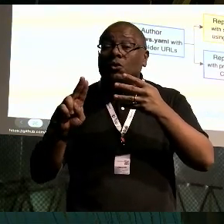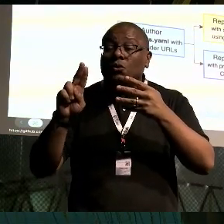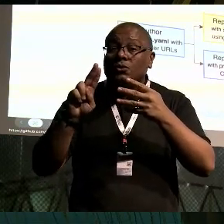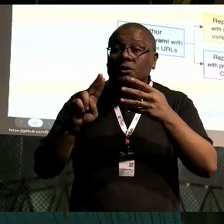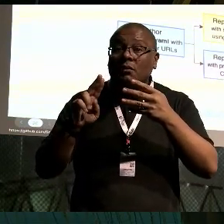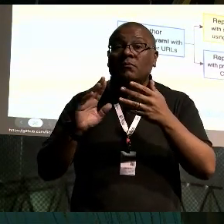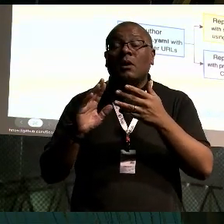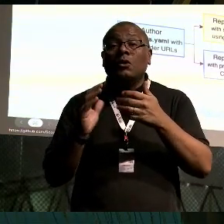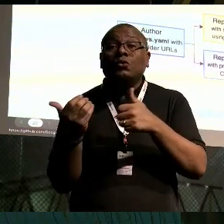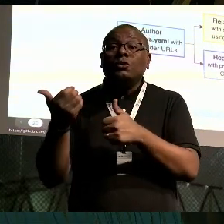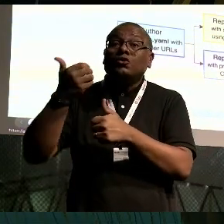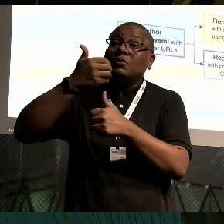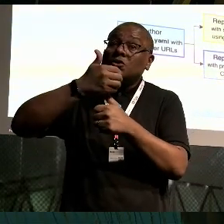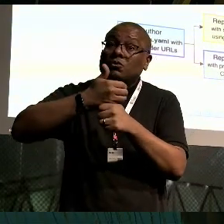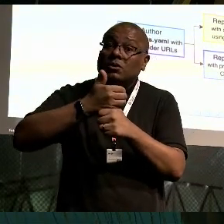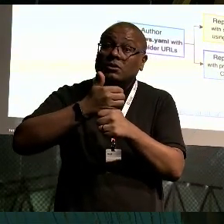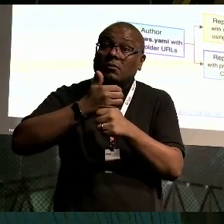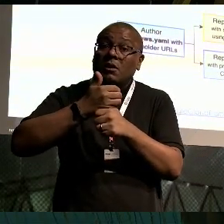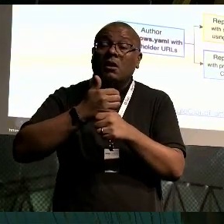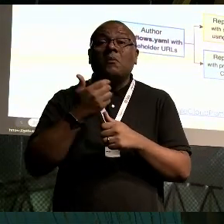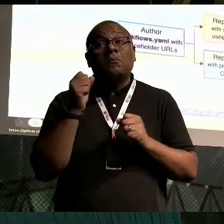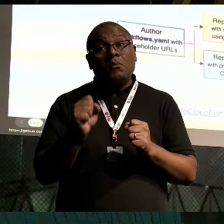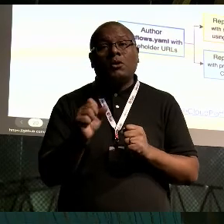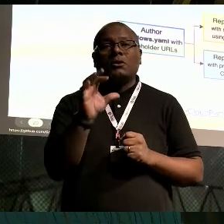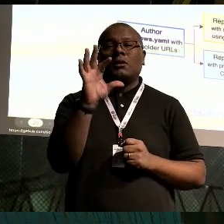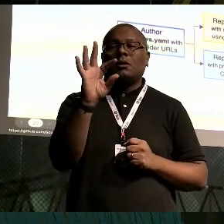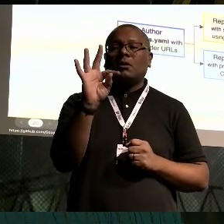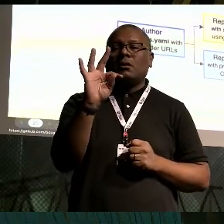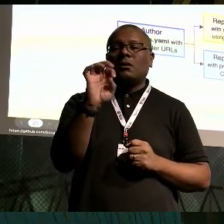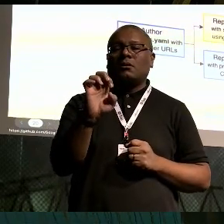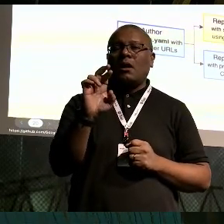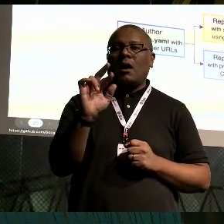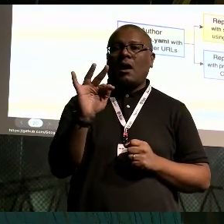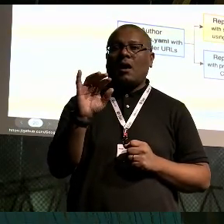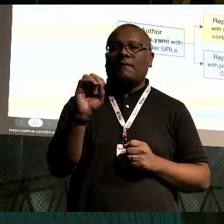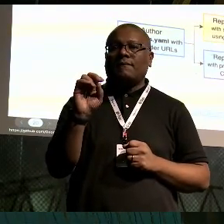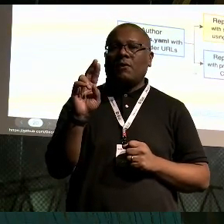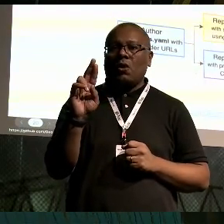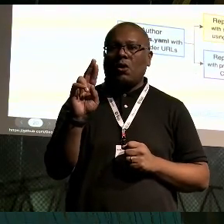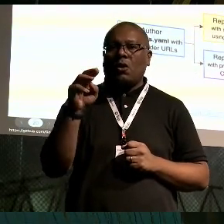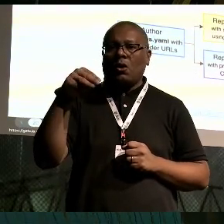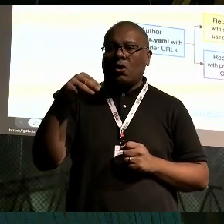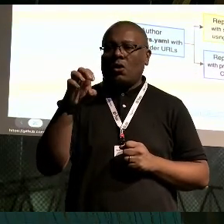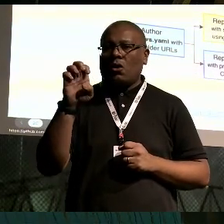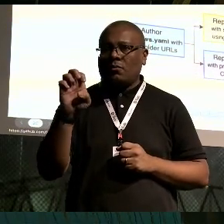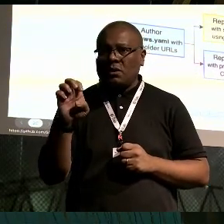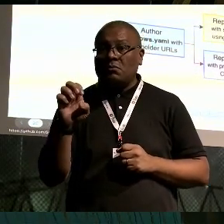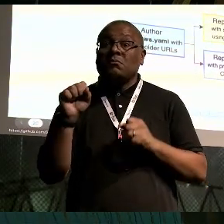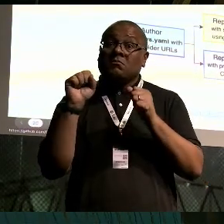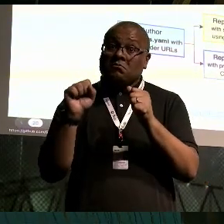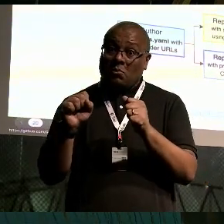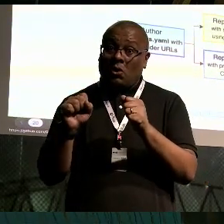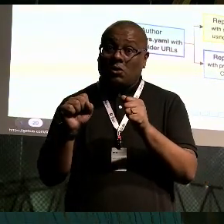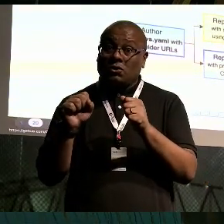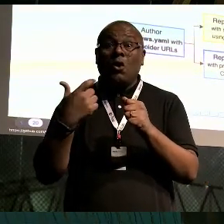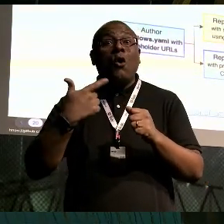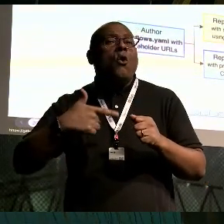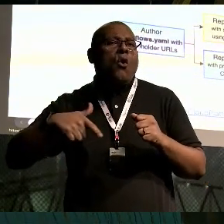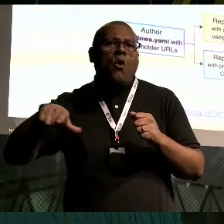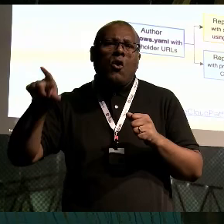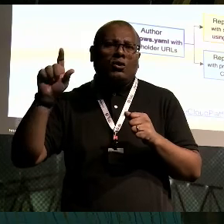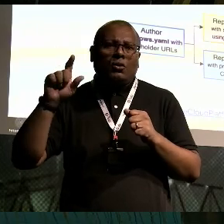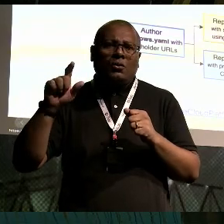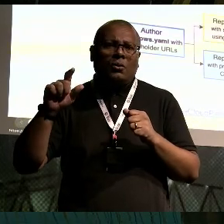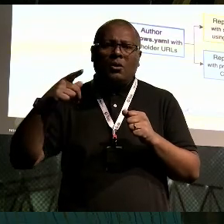Cloud built or something like Terraform that replaces the URLs for staging, replaces the URLs for